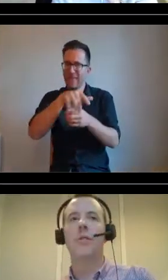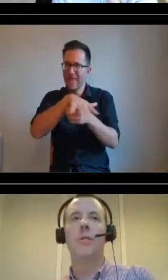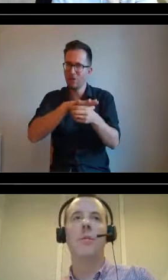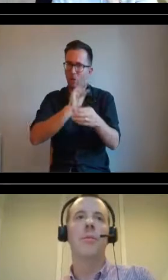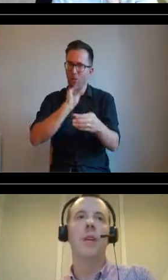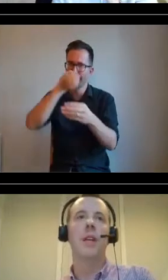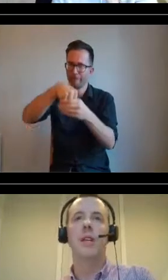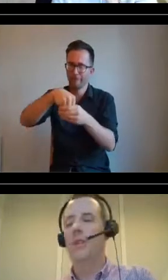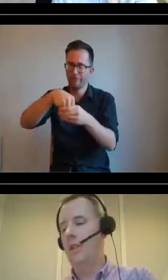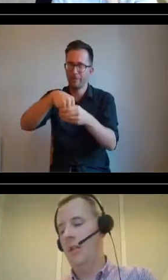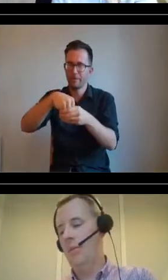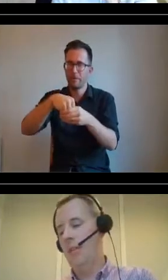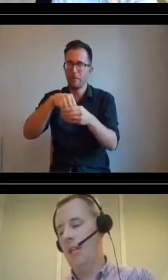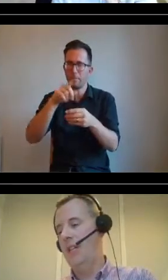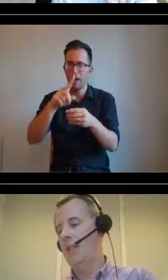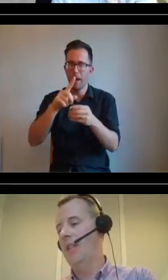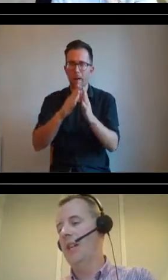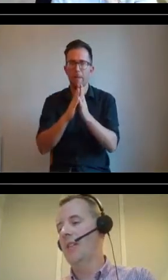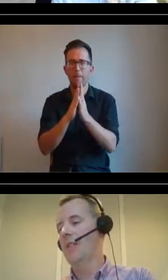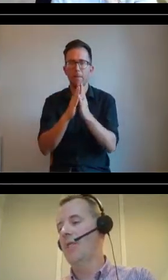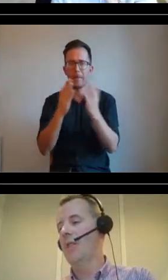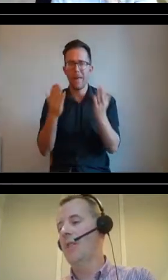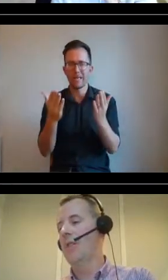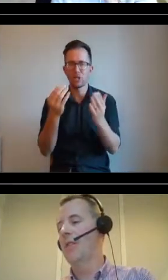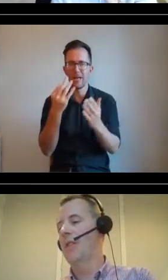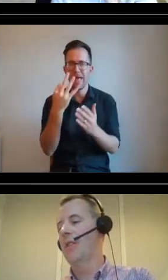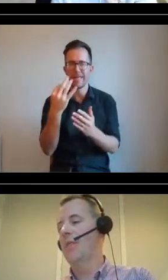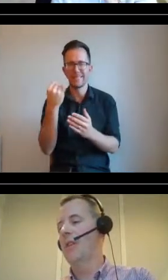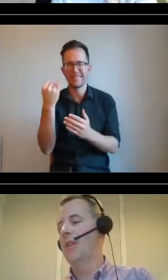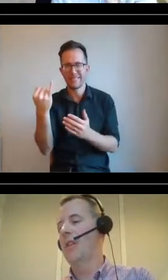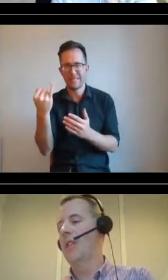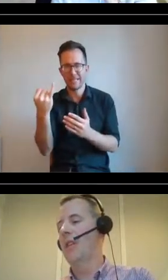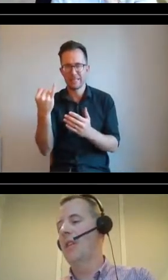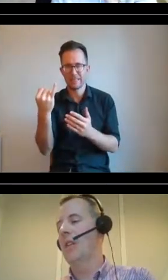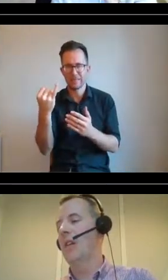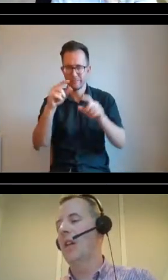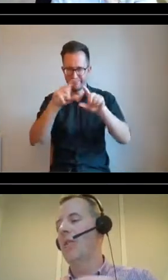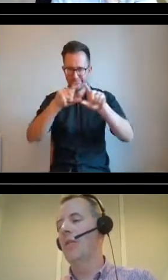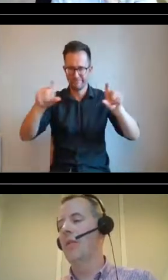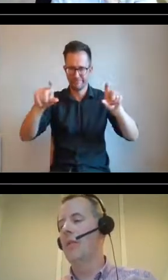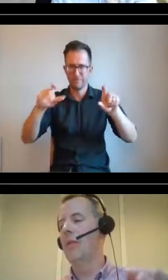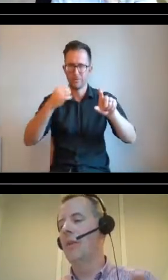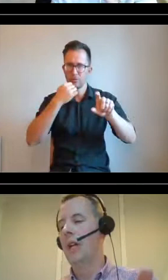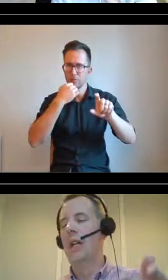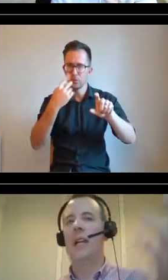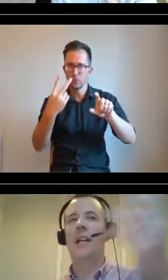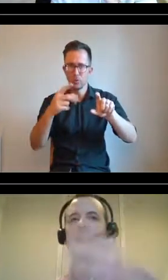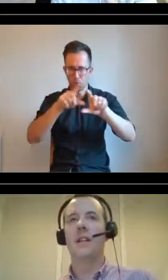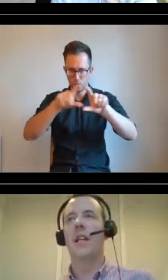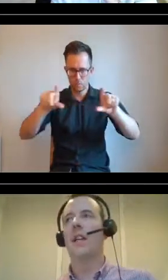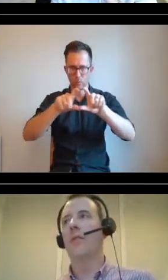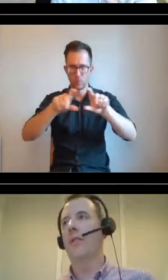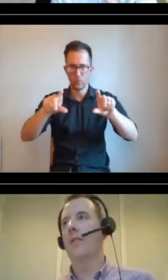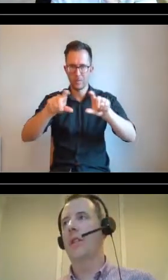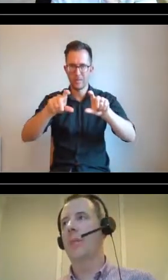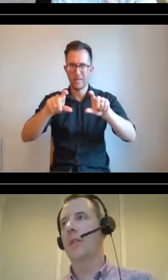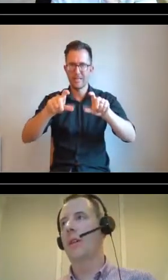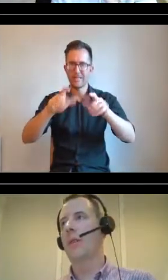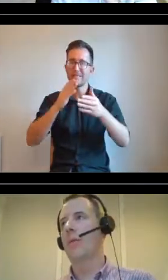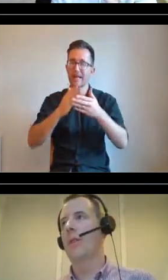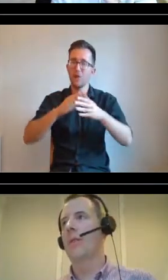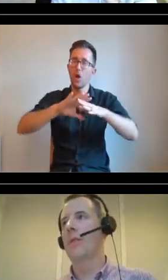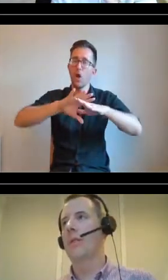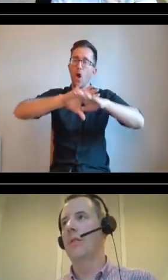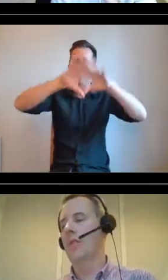paragraph 2 on page 86 that's referred to is basically stating that the overall land take for the scheme